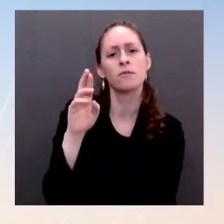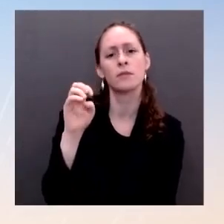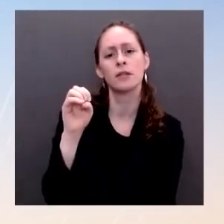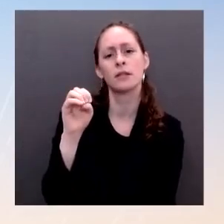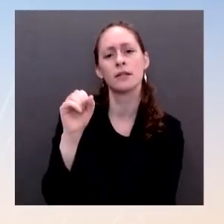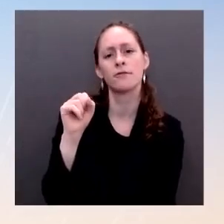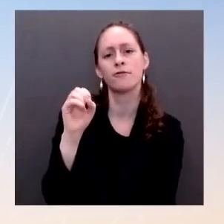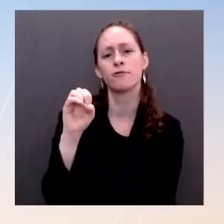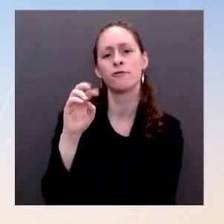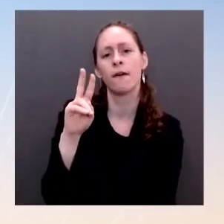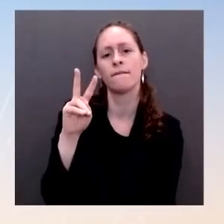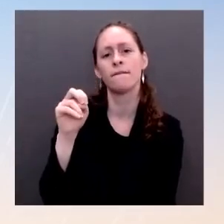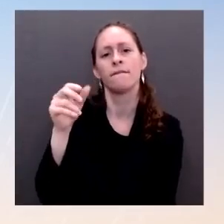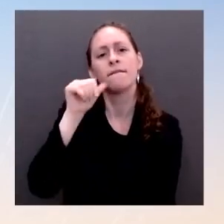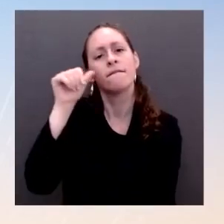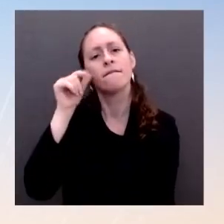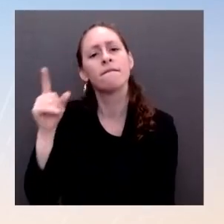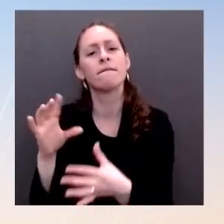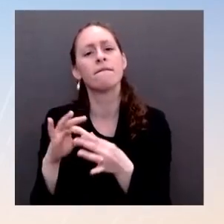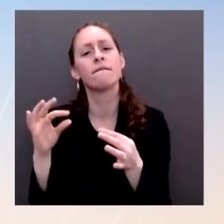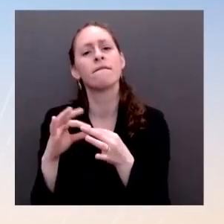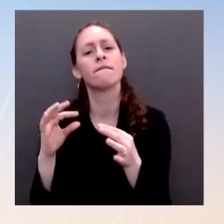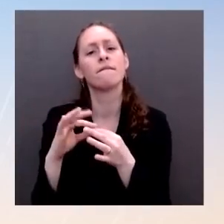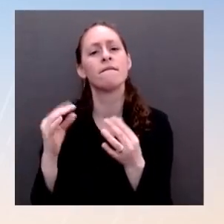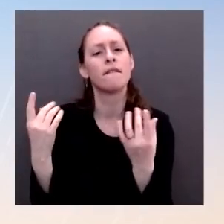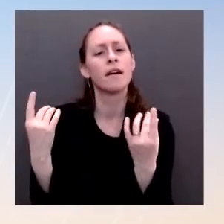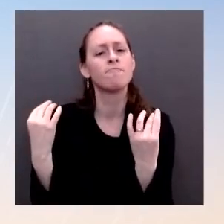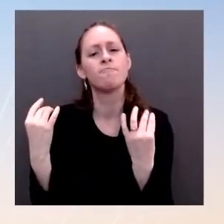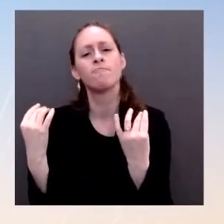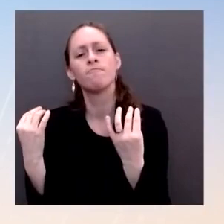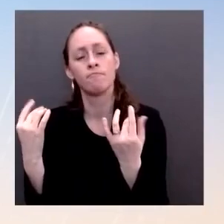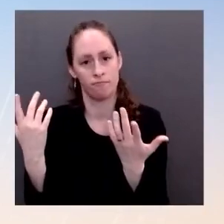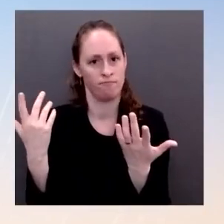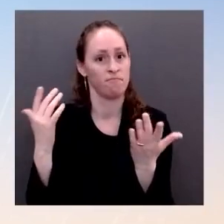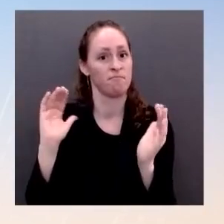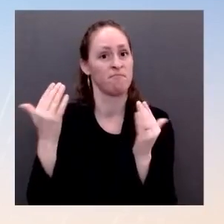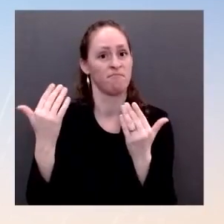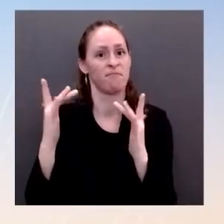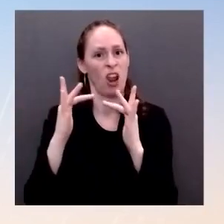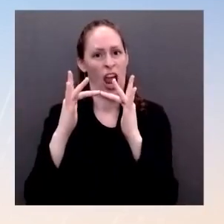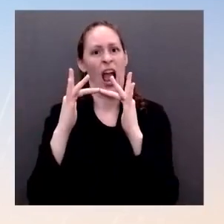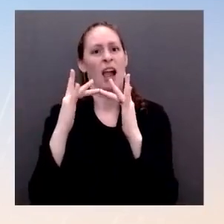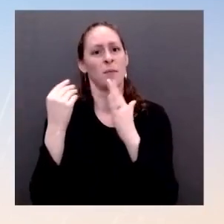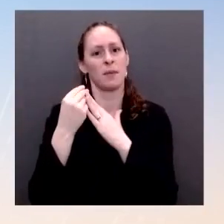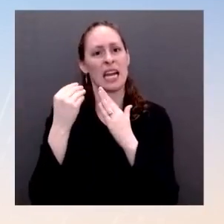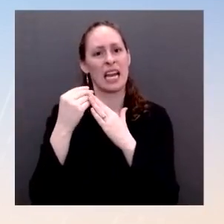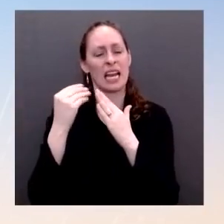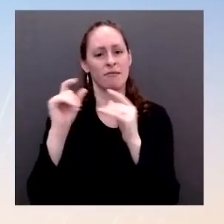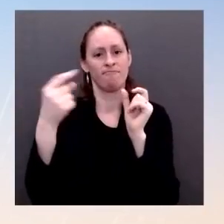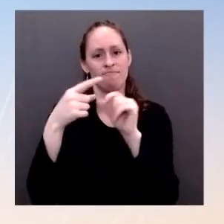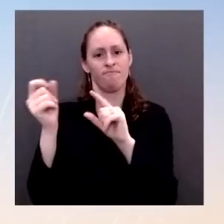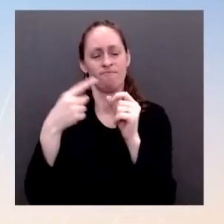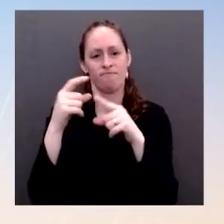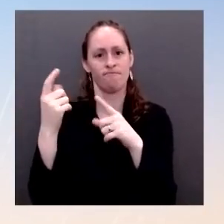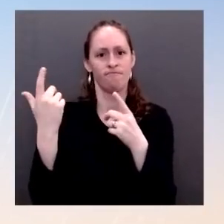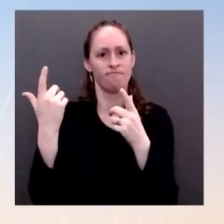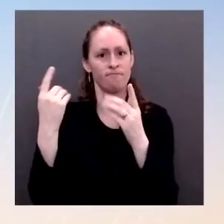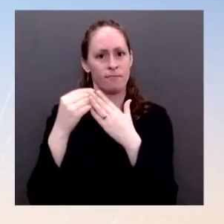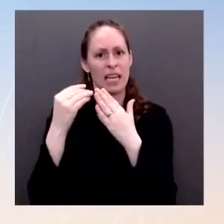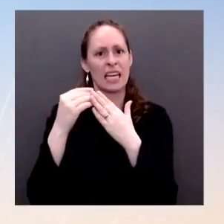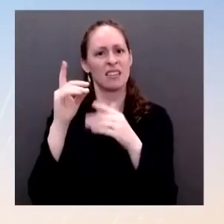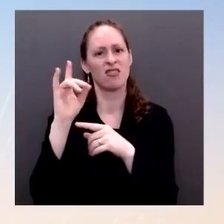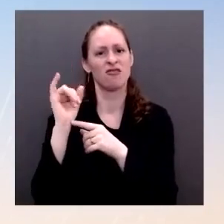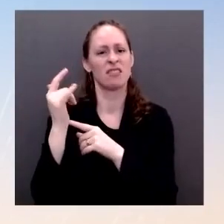and would be engaging with lawmakers. So I know that you normally defer to the independence of the Fed, but this is an instance where